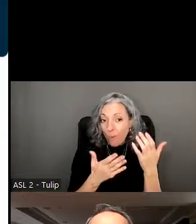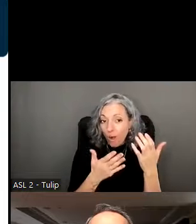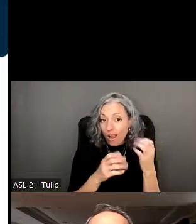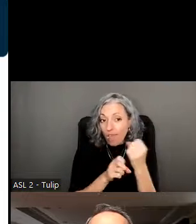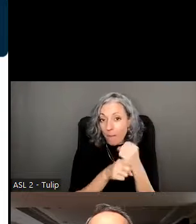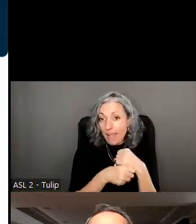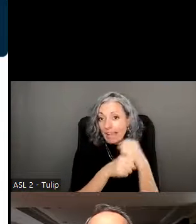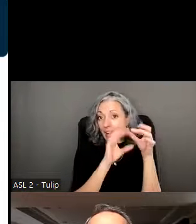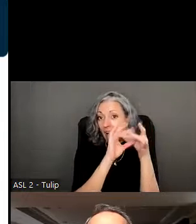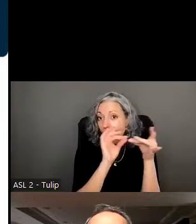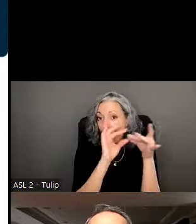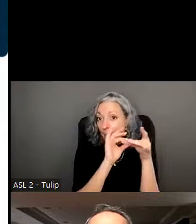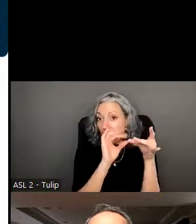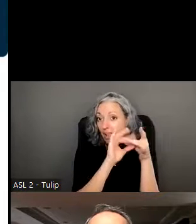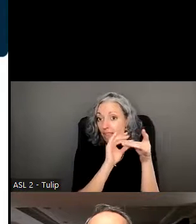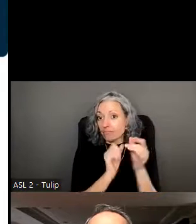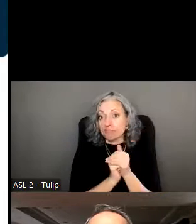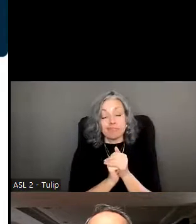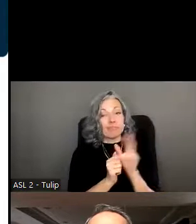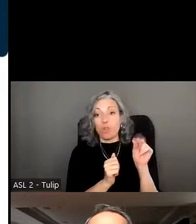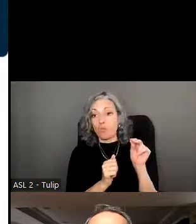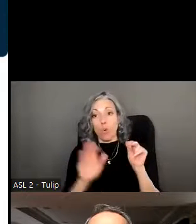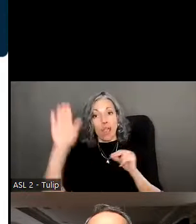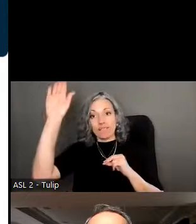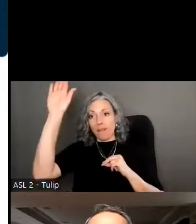comment? No hands are raised,